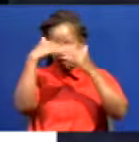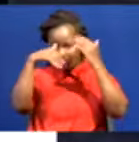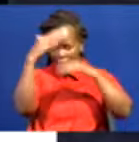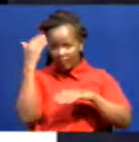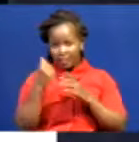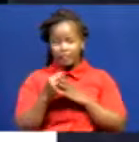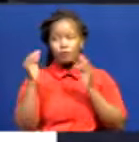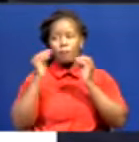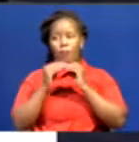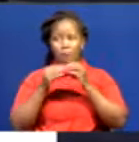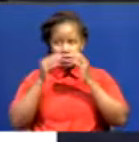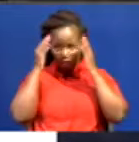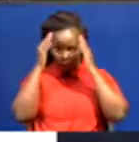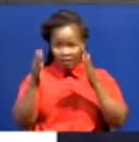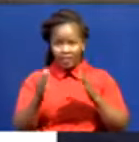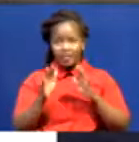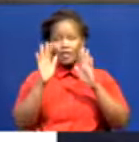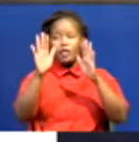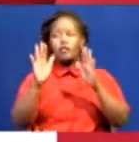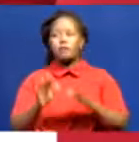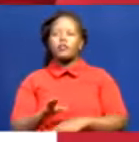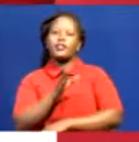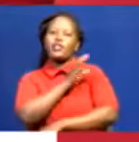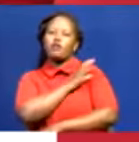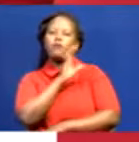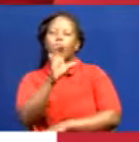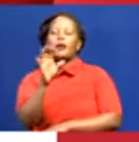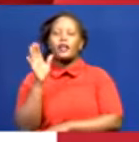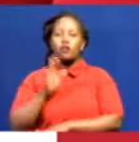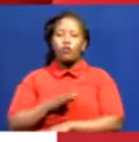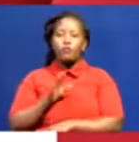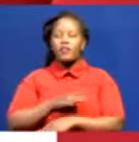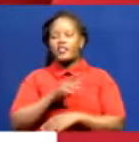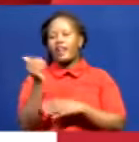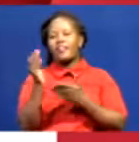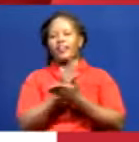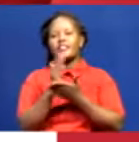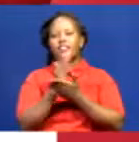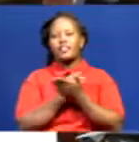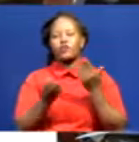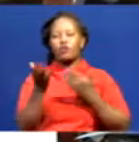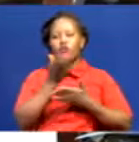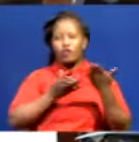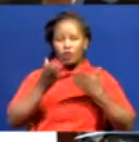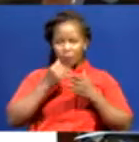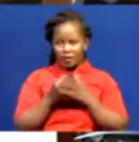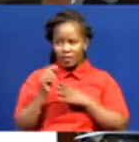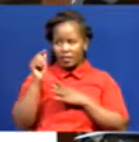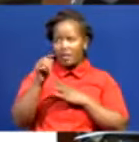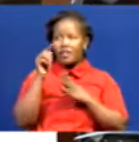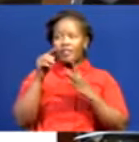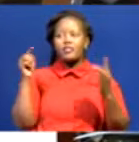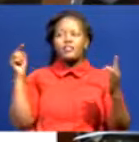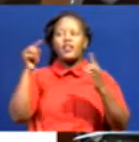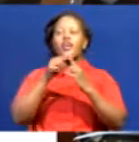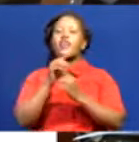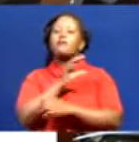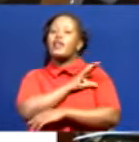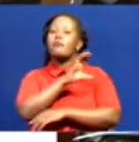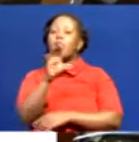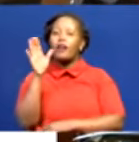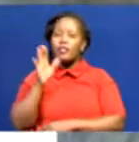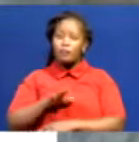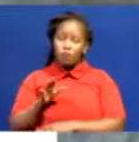the importance of empowering other women in various sectors of the economy. The event was aimed at empowering women and